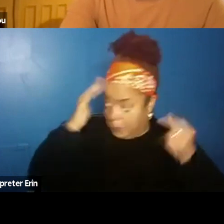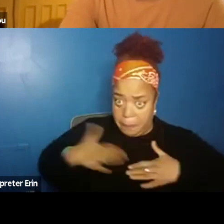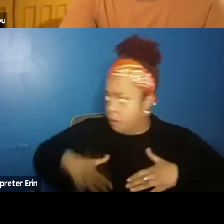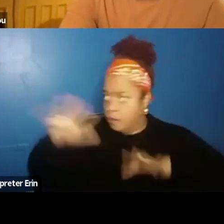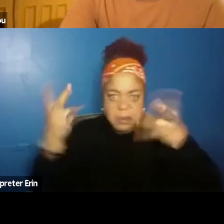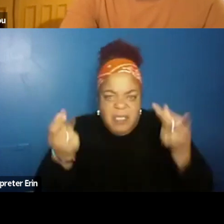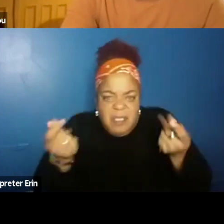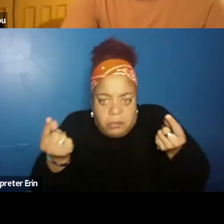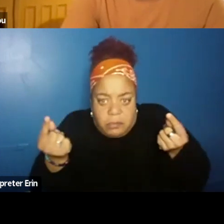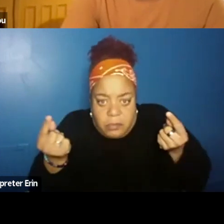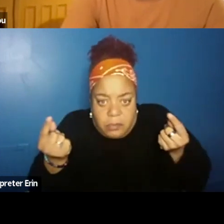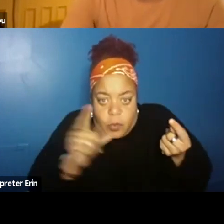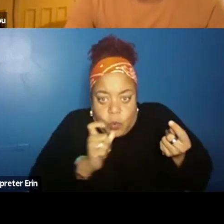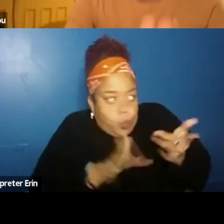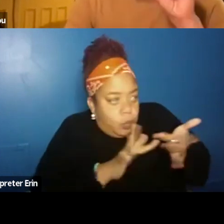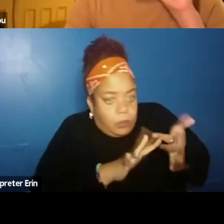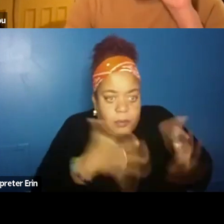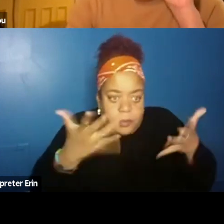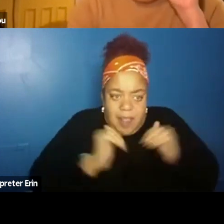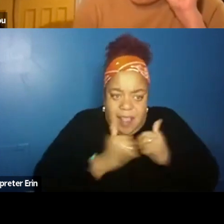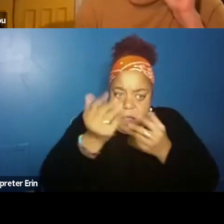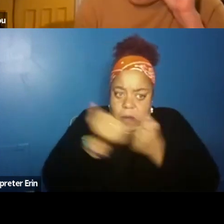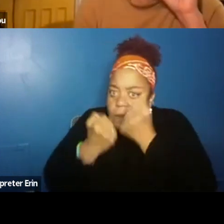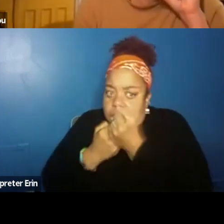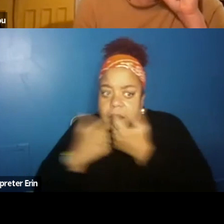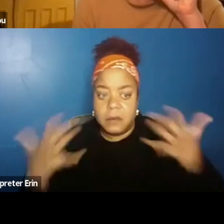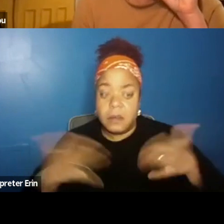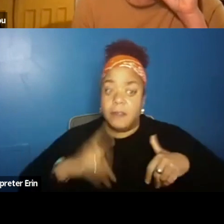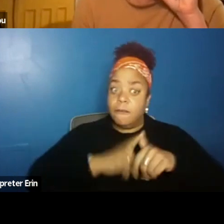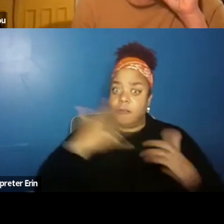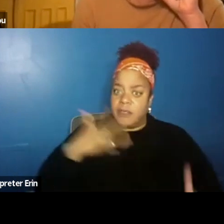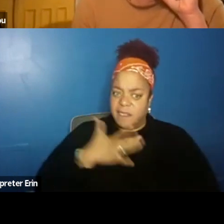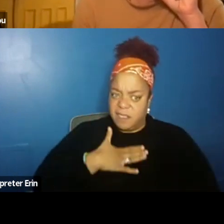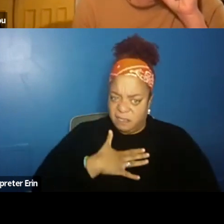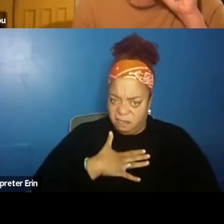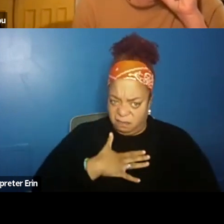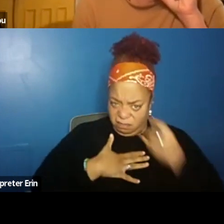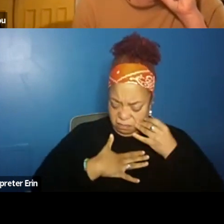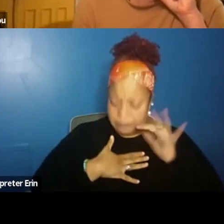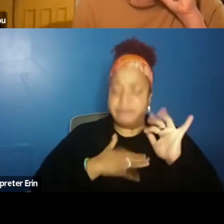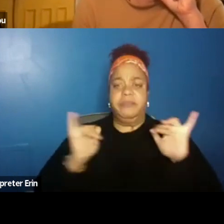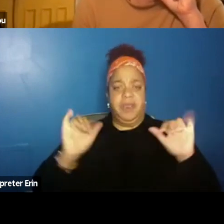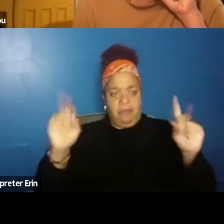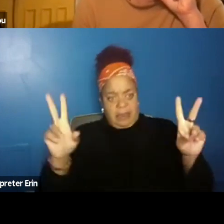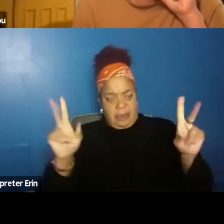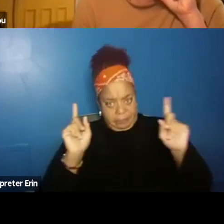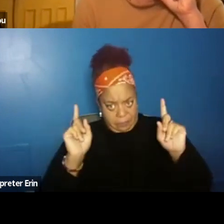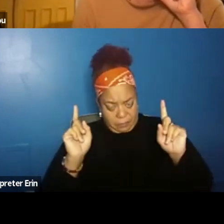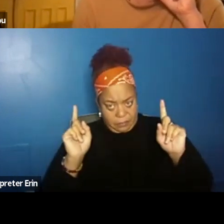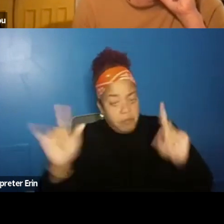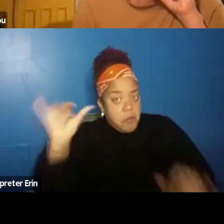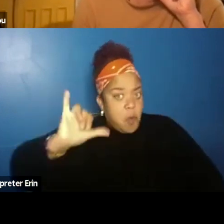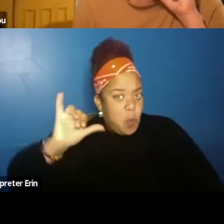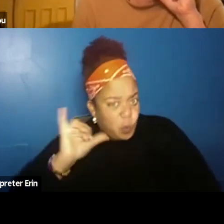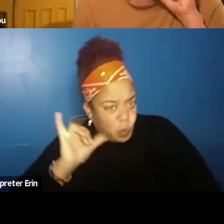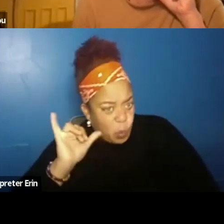These are the kinds of first resonance that I have in the way also that we value different lives and spaces and